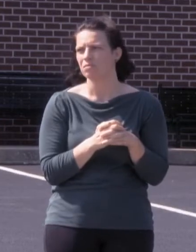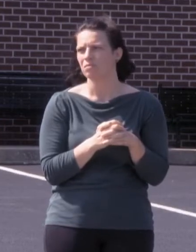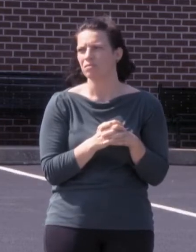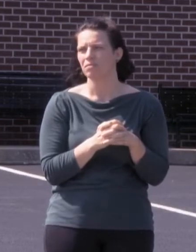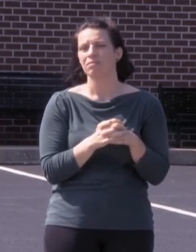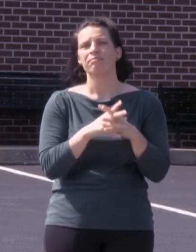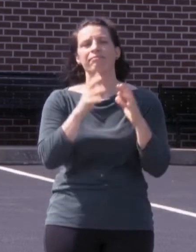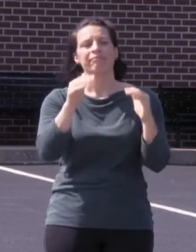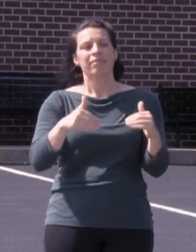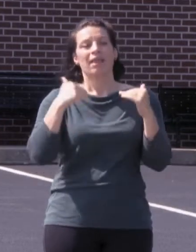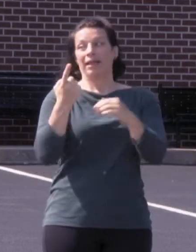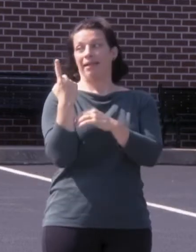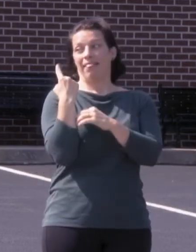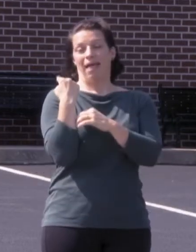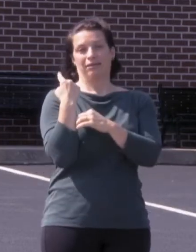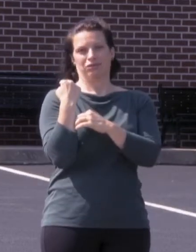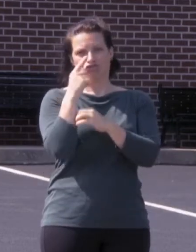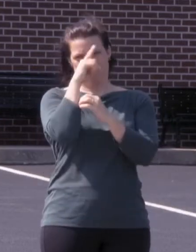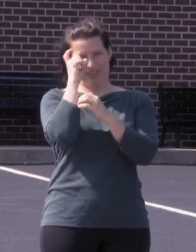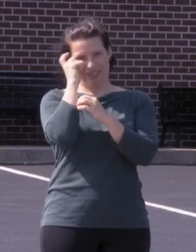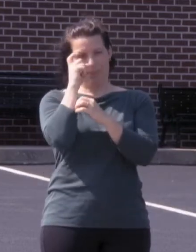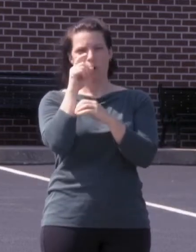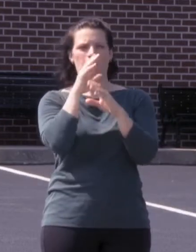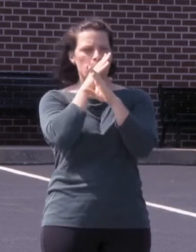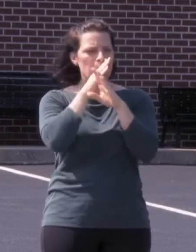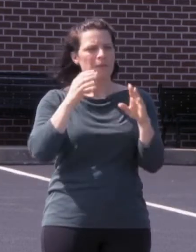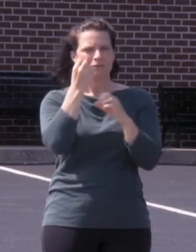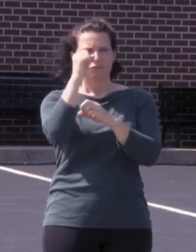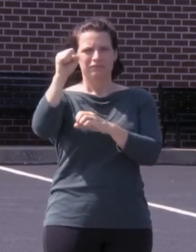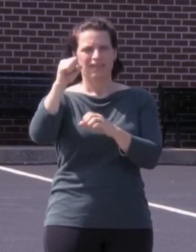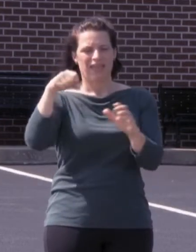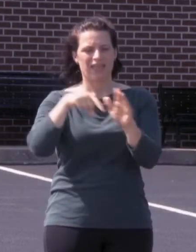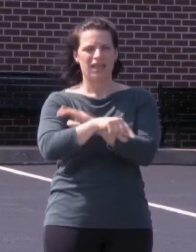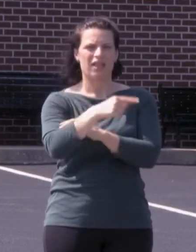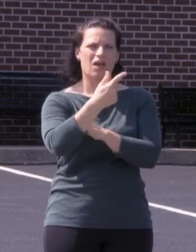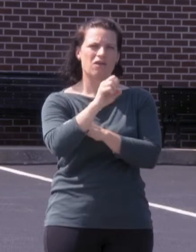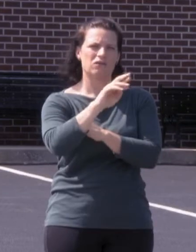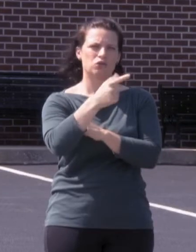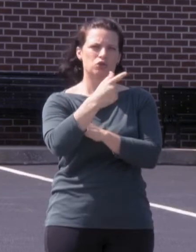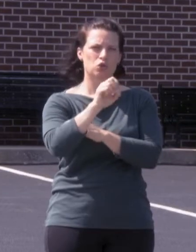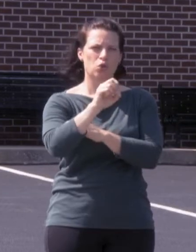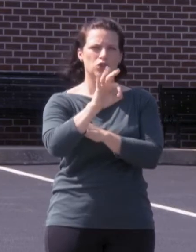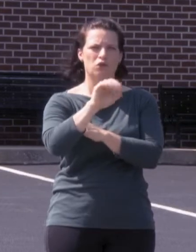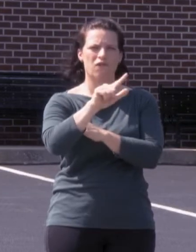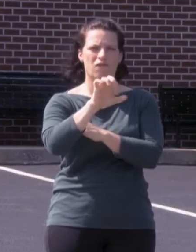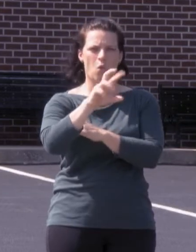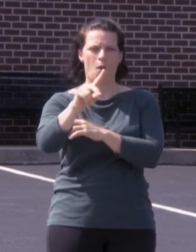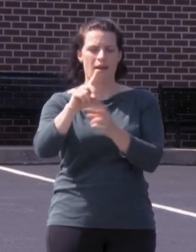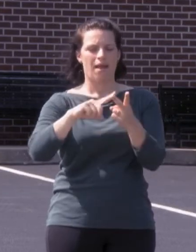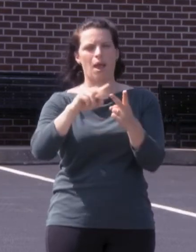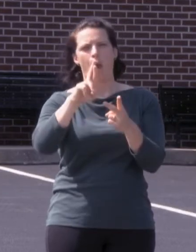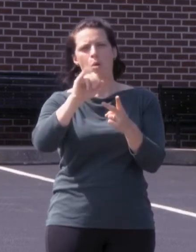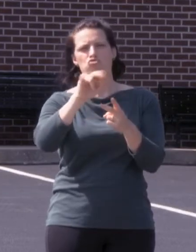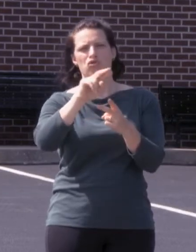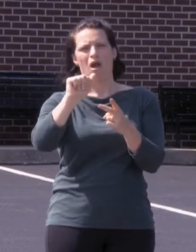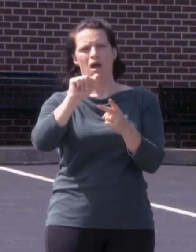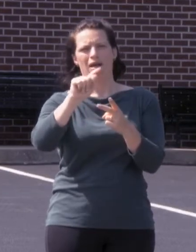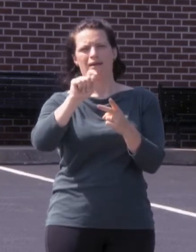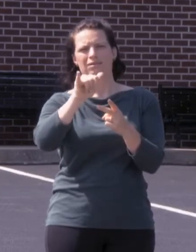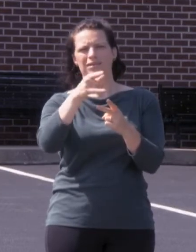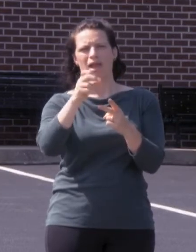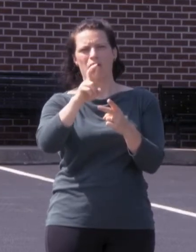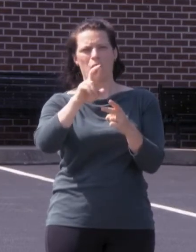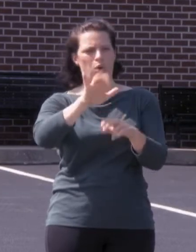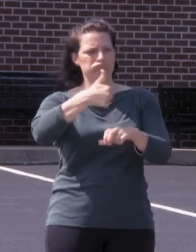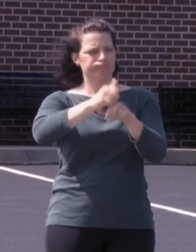Fast forward to last summer, where peaceful protests in the wake of the killings of George Floyd and Breonna Taylor were organized all across our